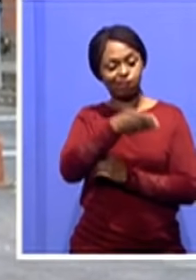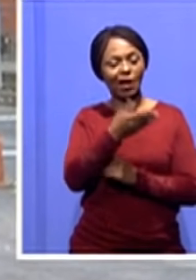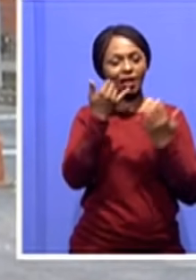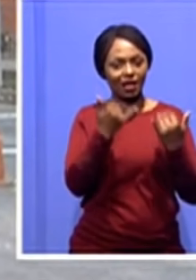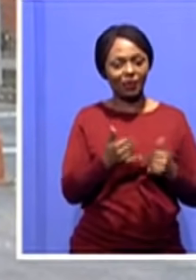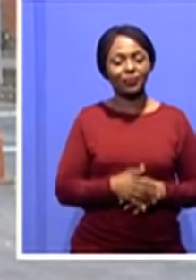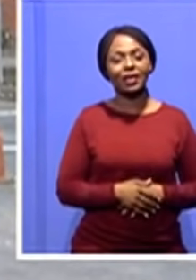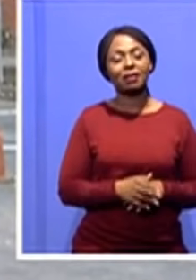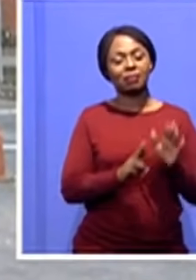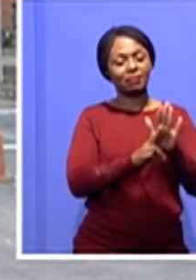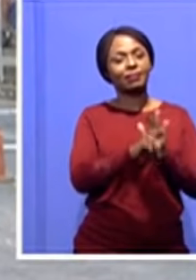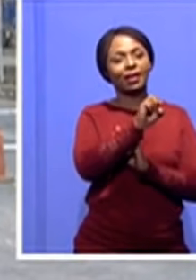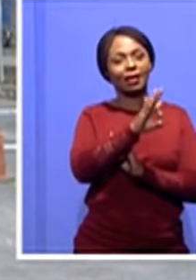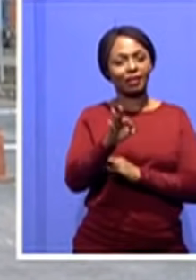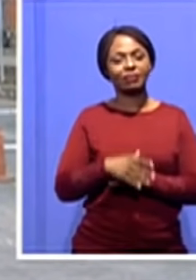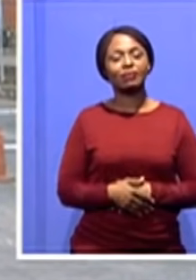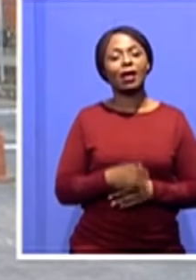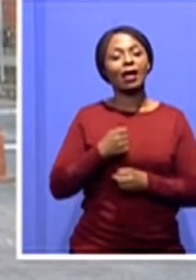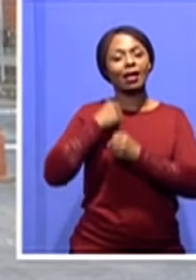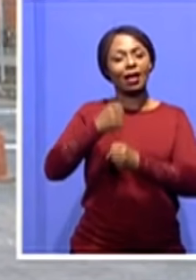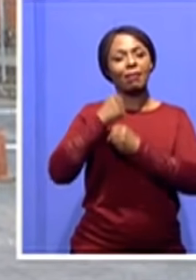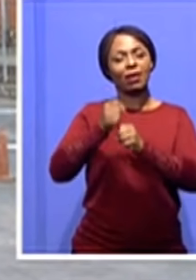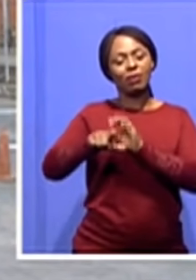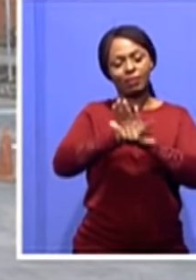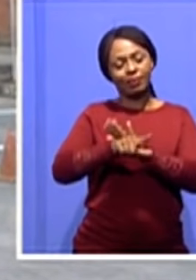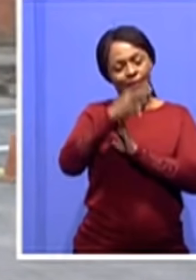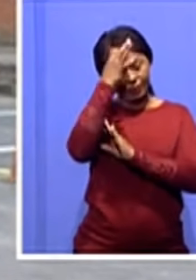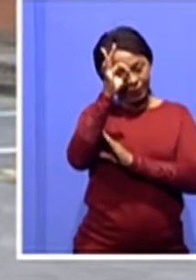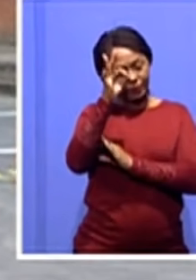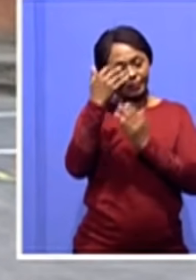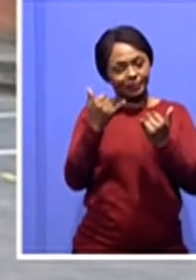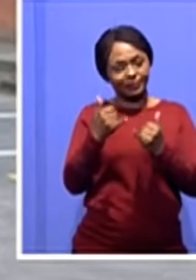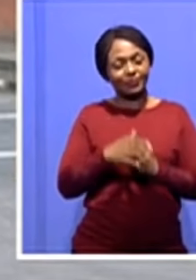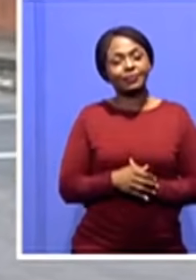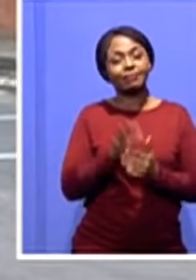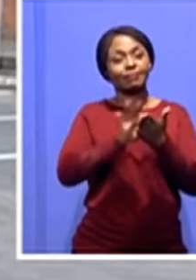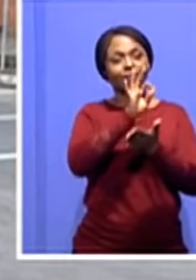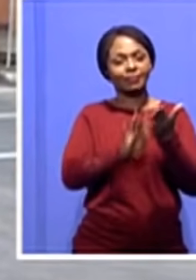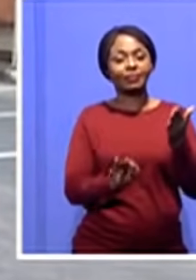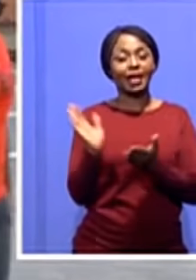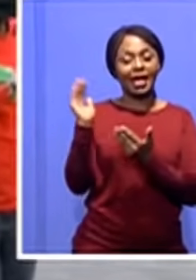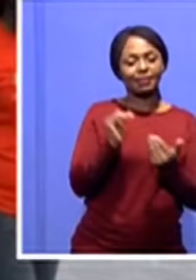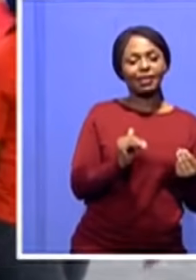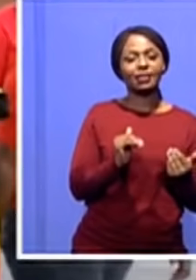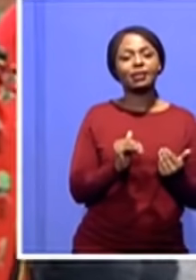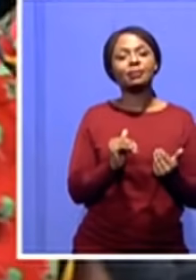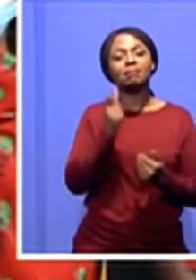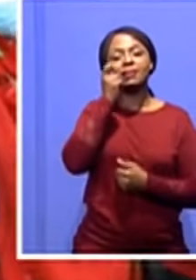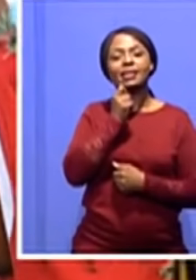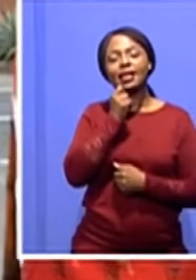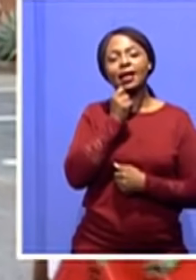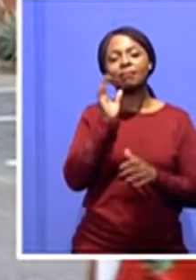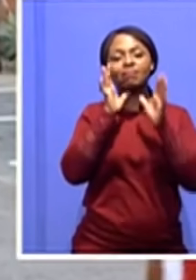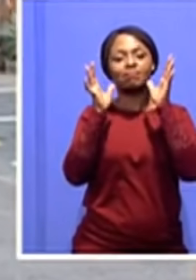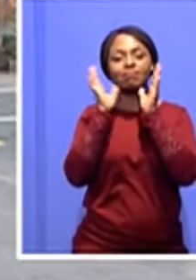leader of the Economic Freedom Fighters, that Mr. Julius Malema, to come here at about 12 o'clock to engage supporters as well as